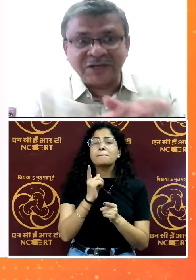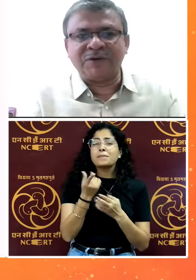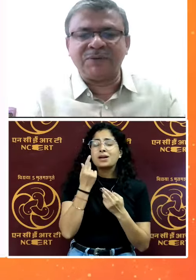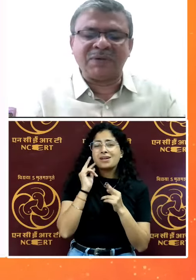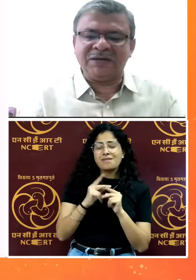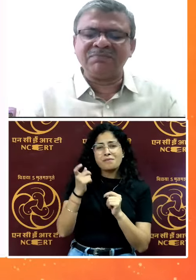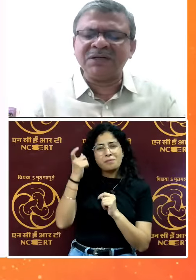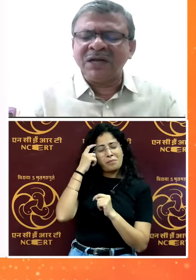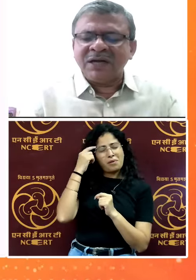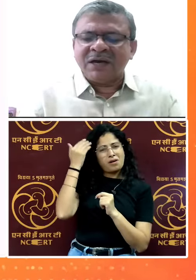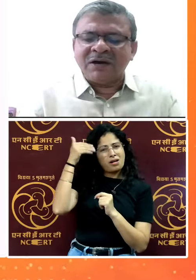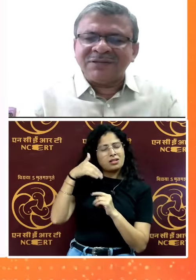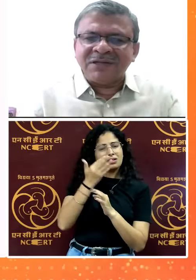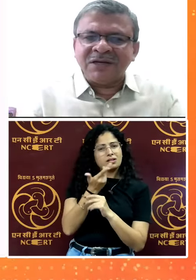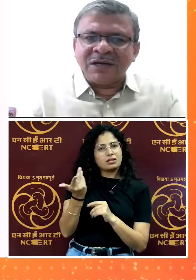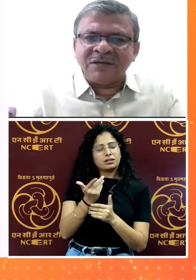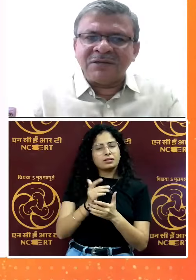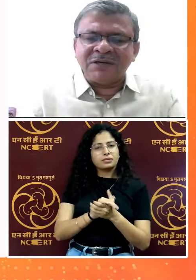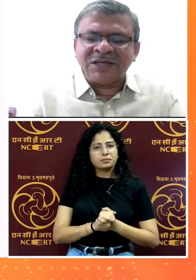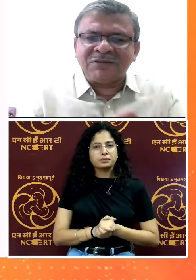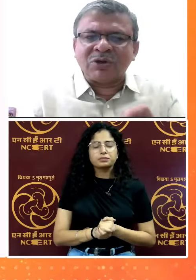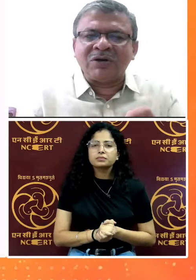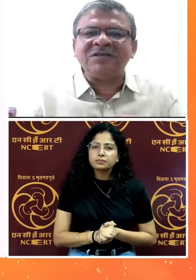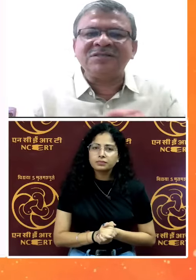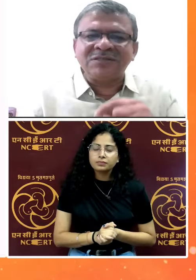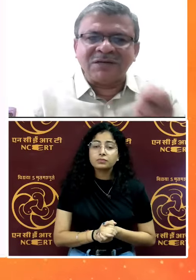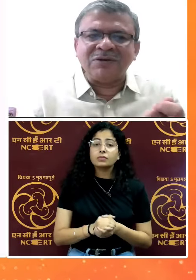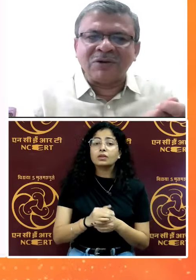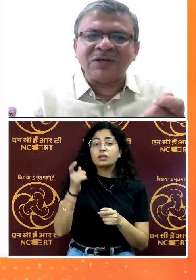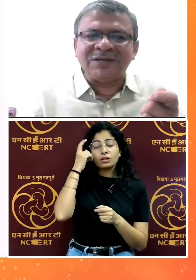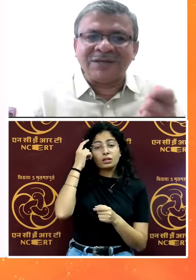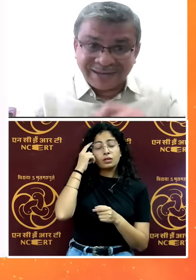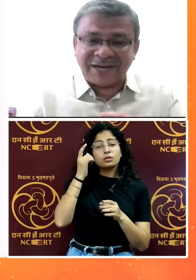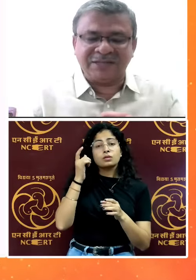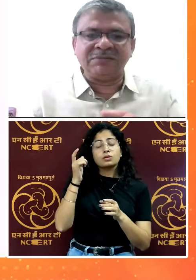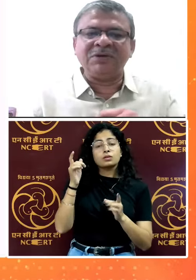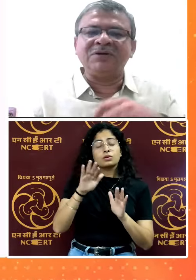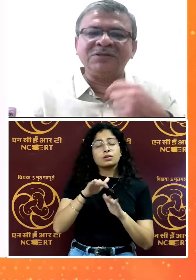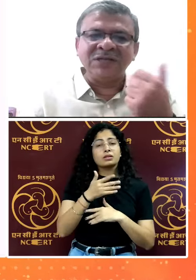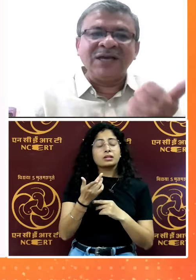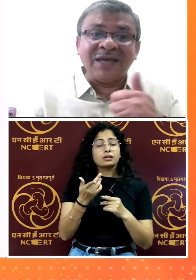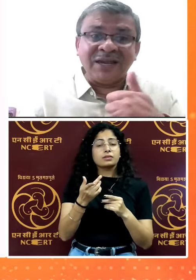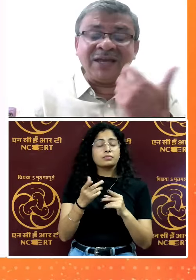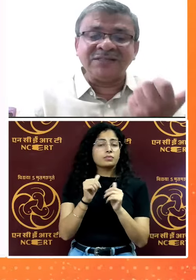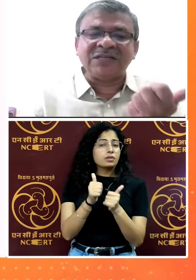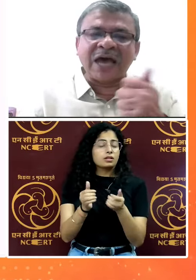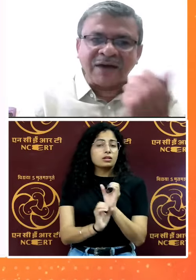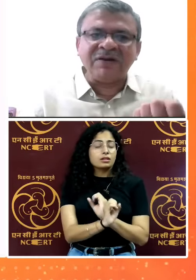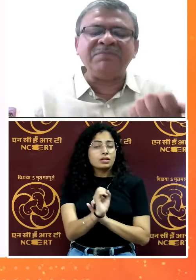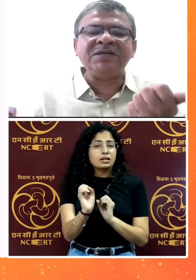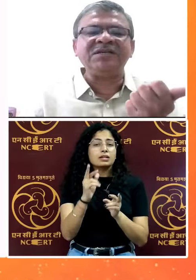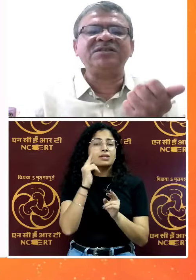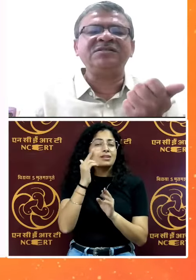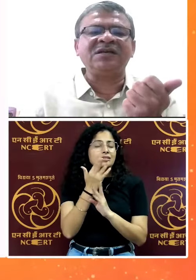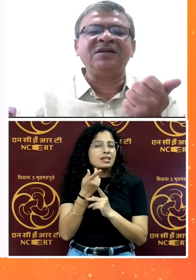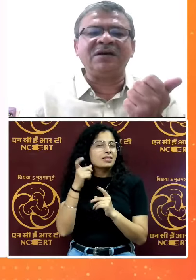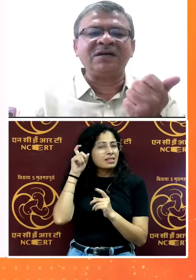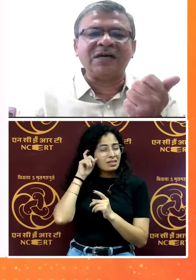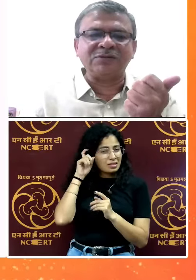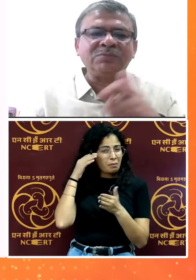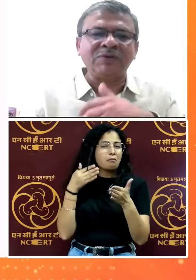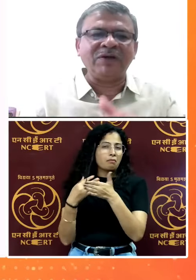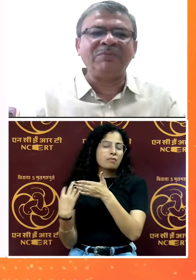thought in our mind. But that thought is not correct, because hearing aids have limitations